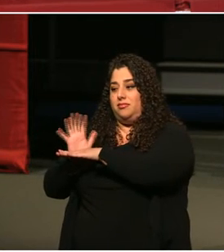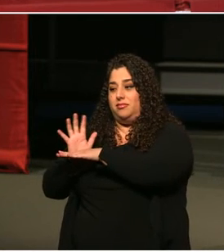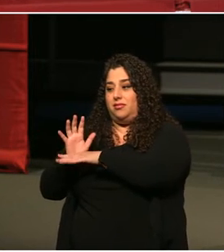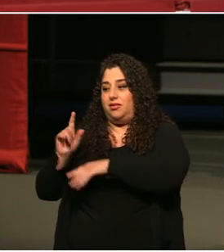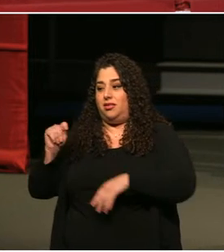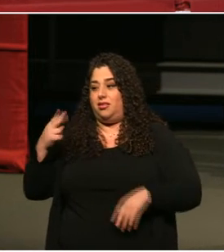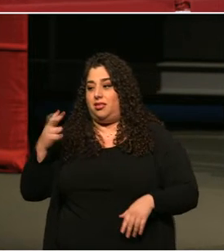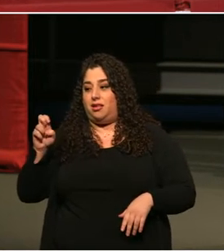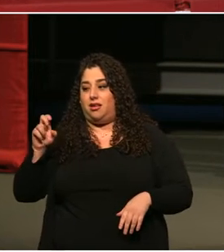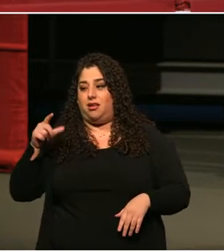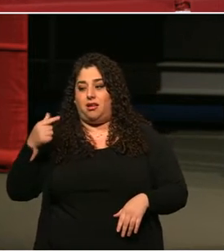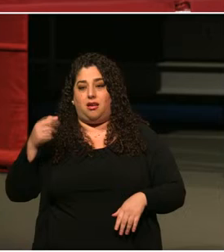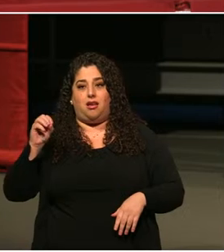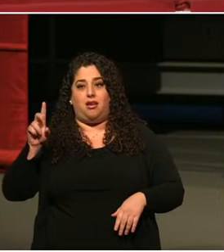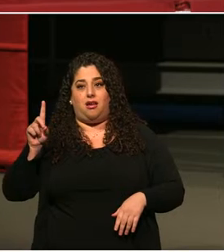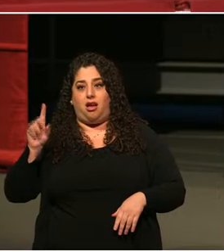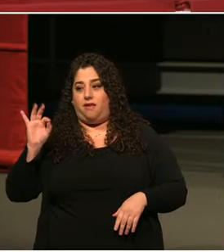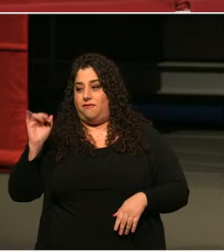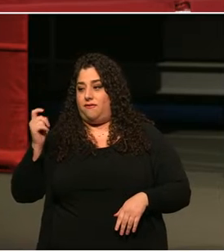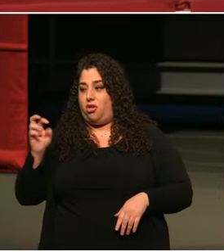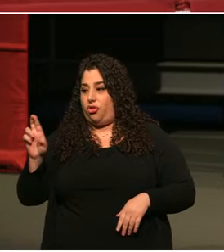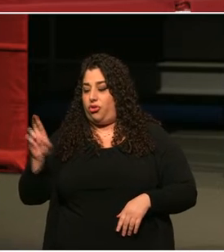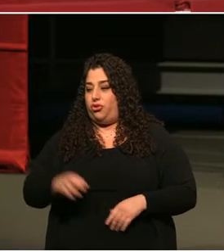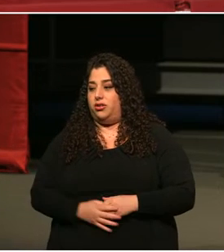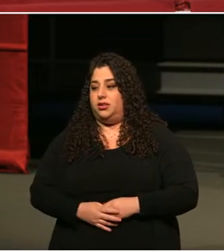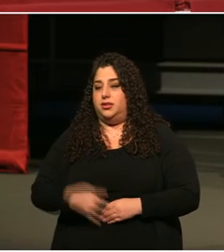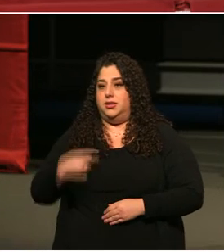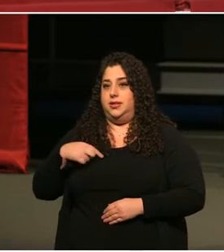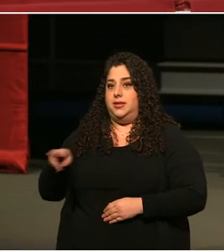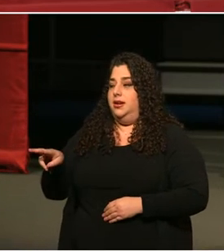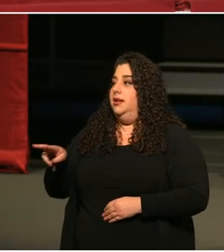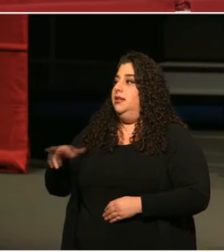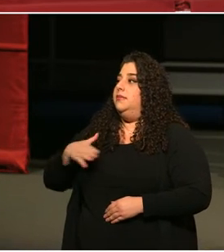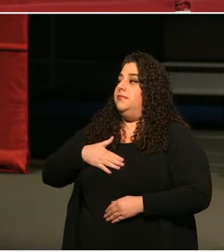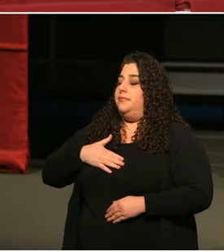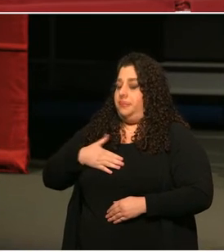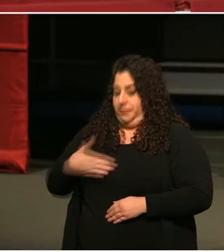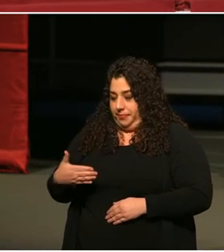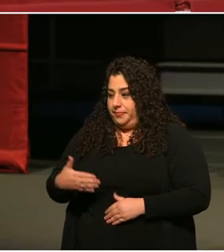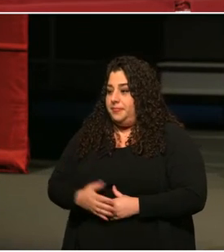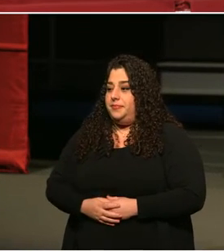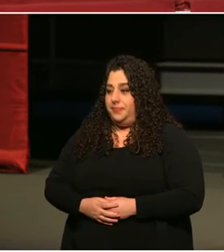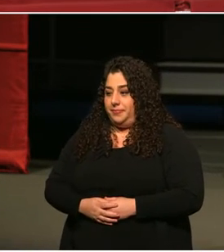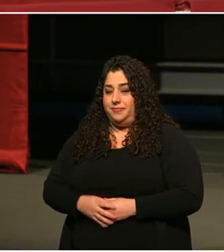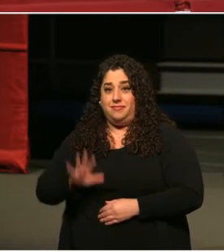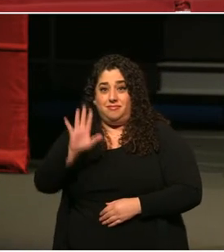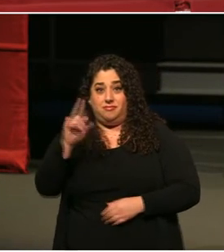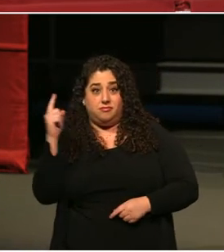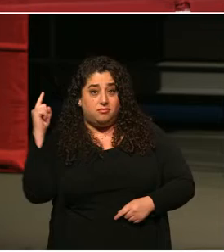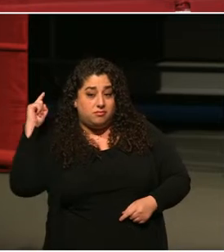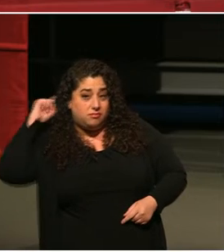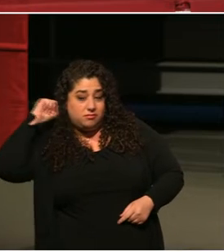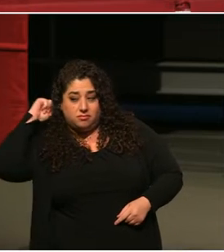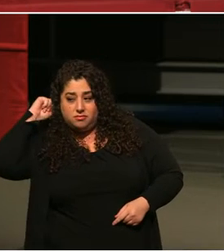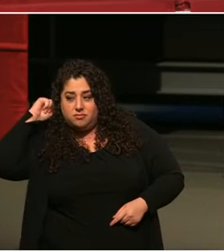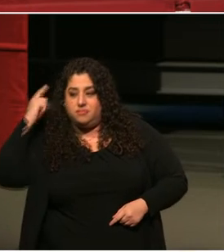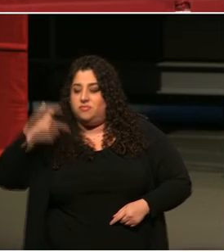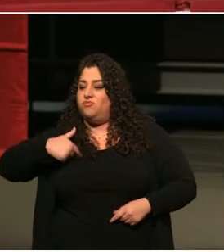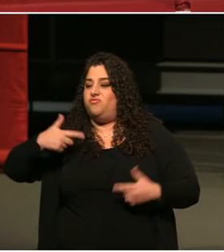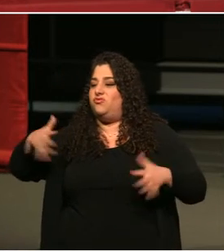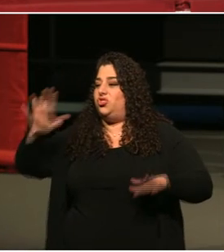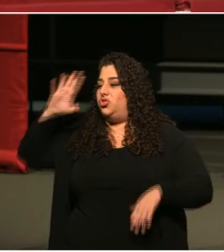I knew the impact and the importance of representing all Native people on that